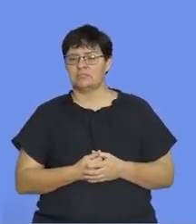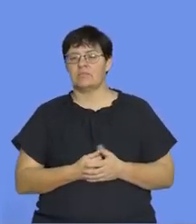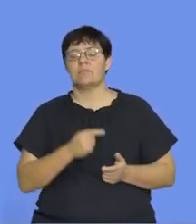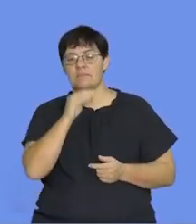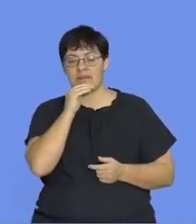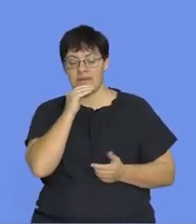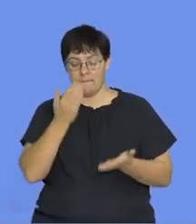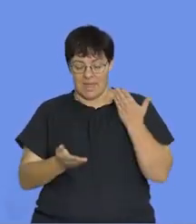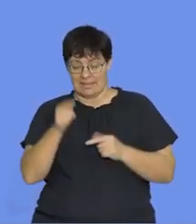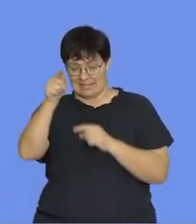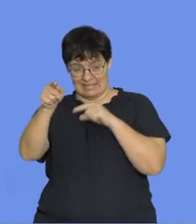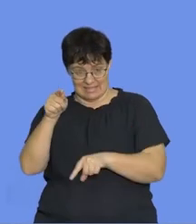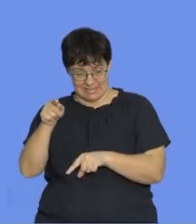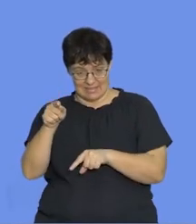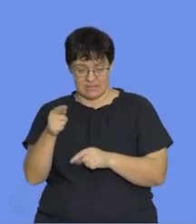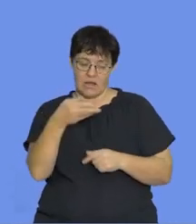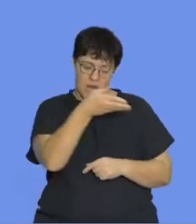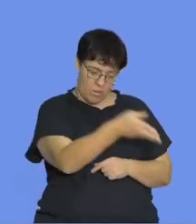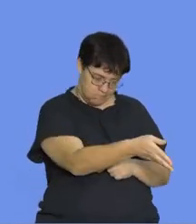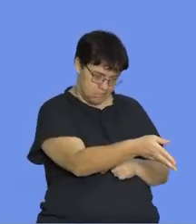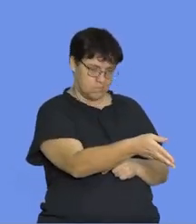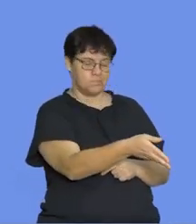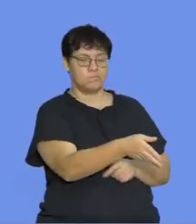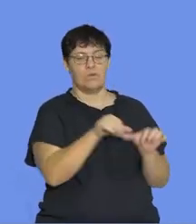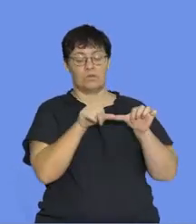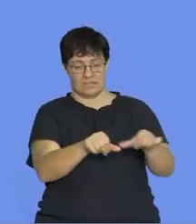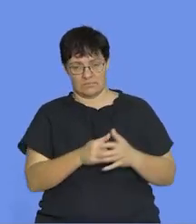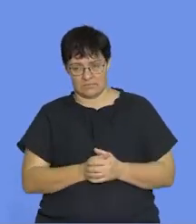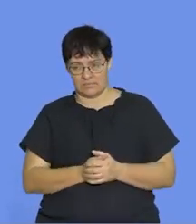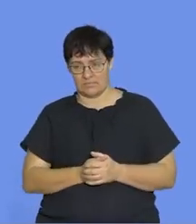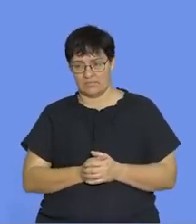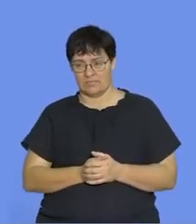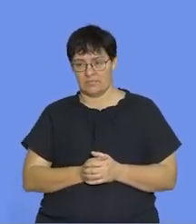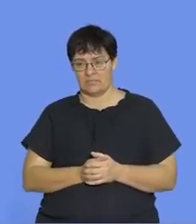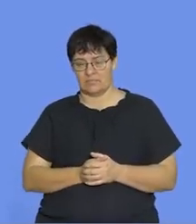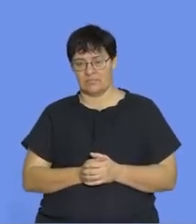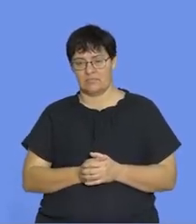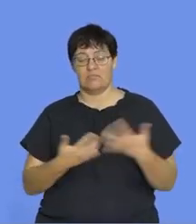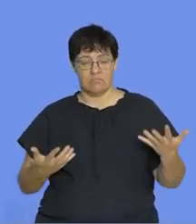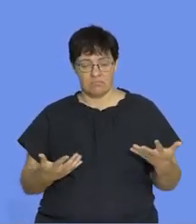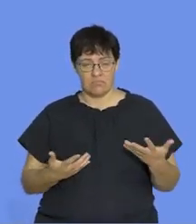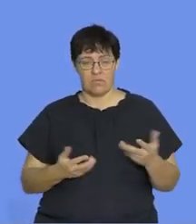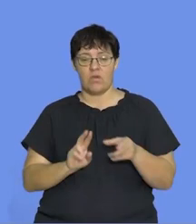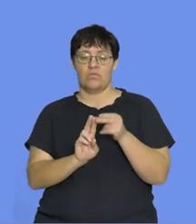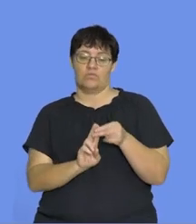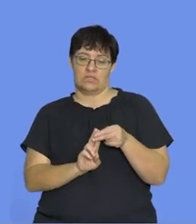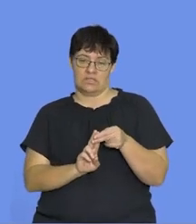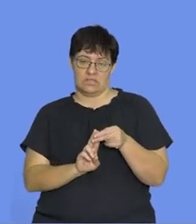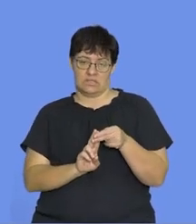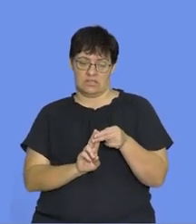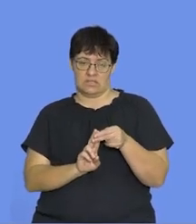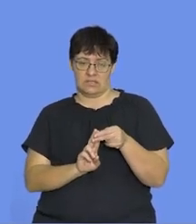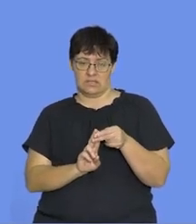in terms of the mass of each substance per formula unit or per unit of